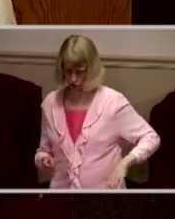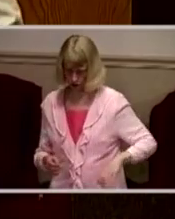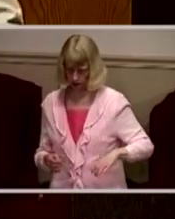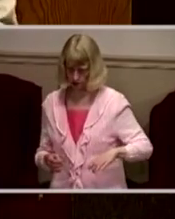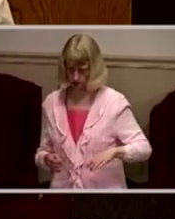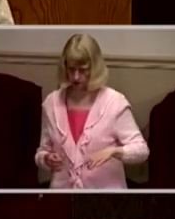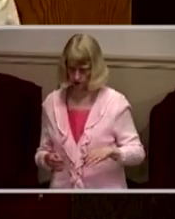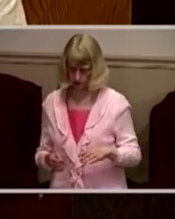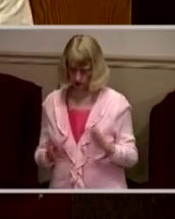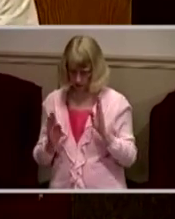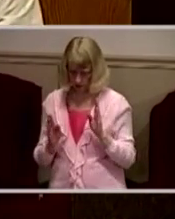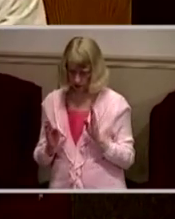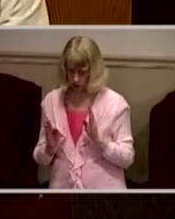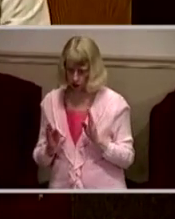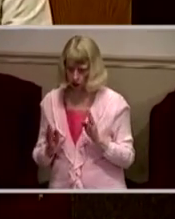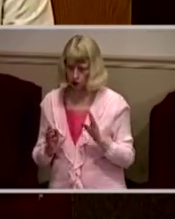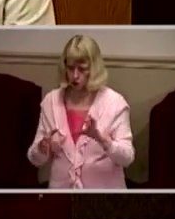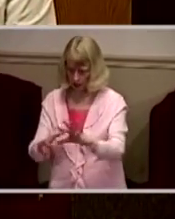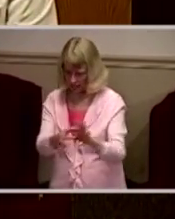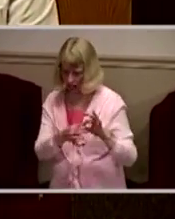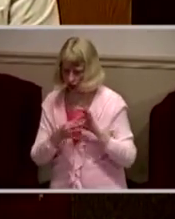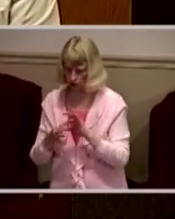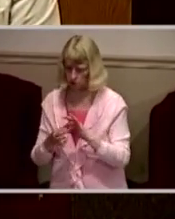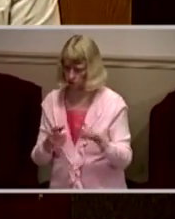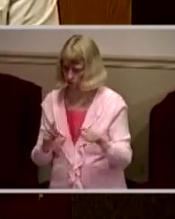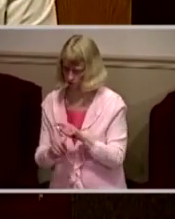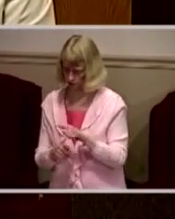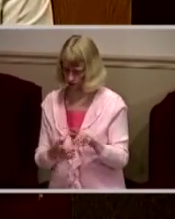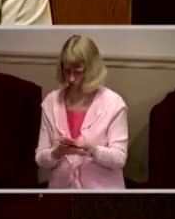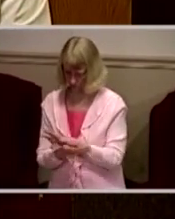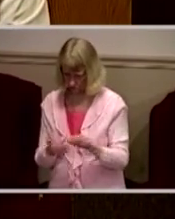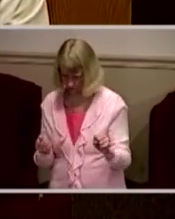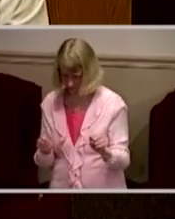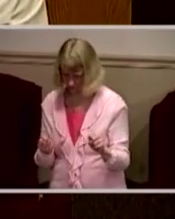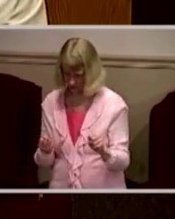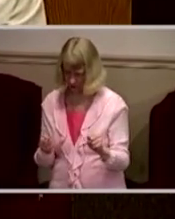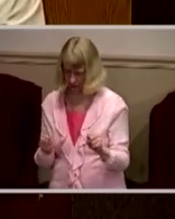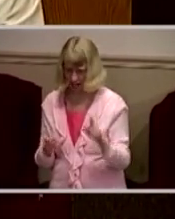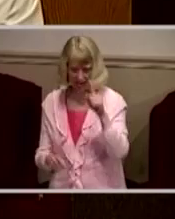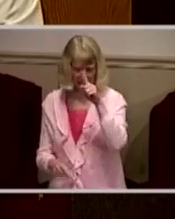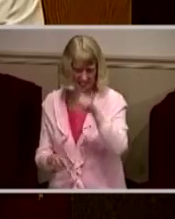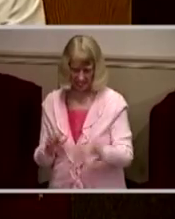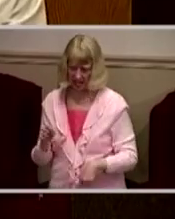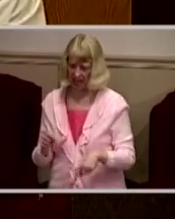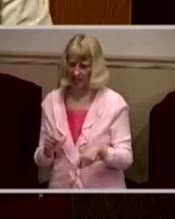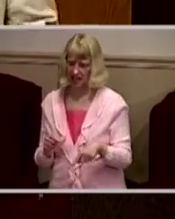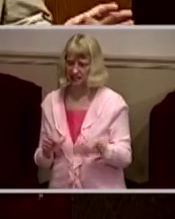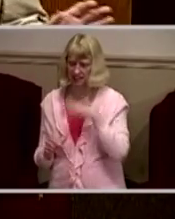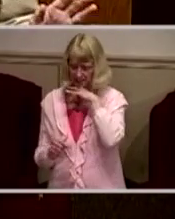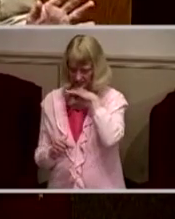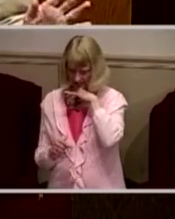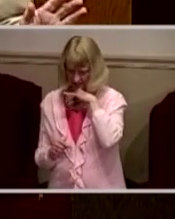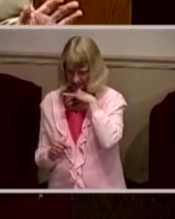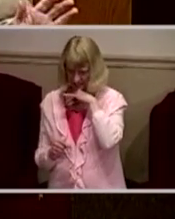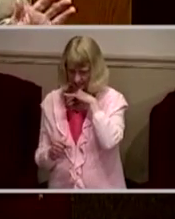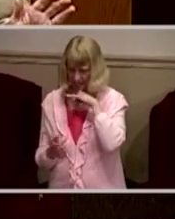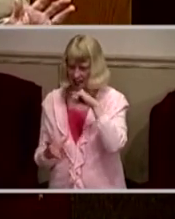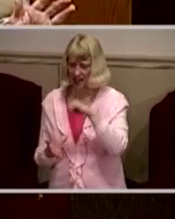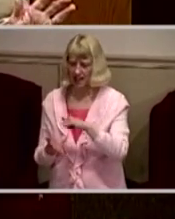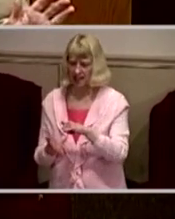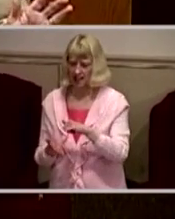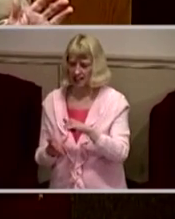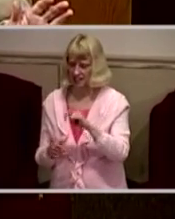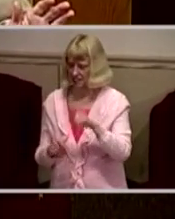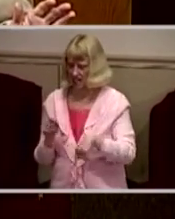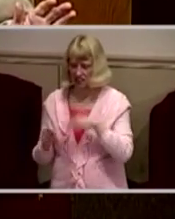the dead. Here it is, to an inheritance, incorruptible, can't be corrupted, undefiled, can't